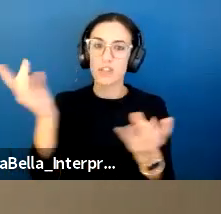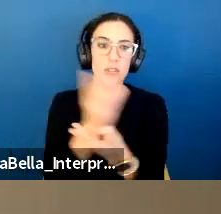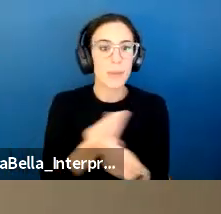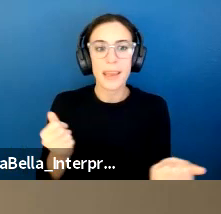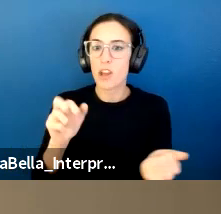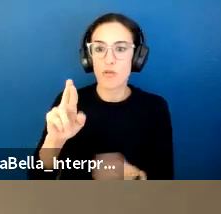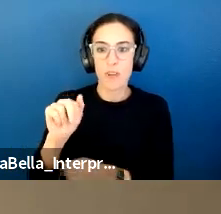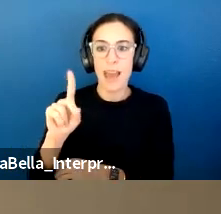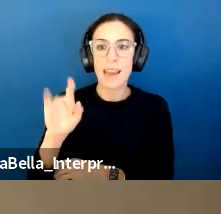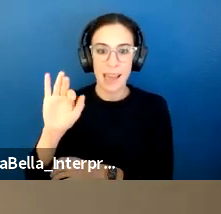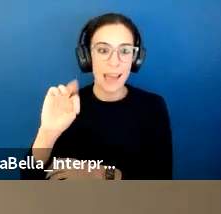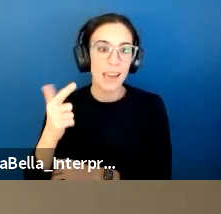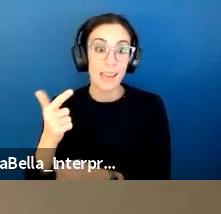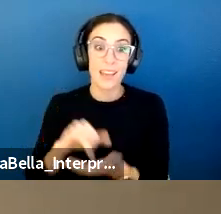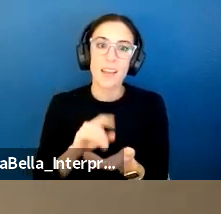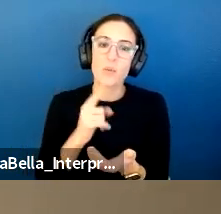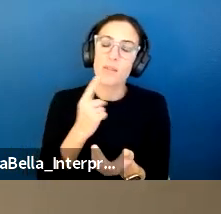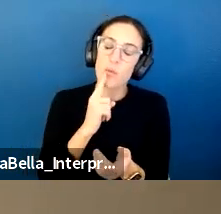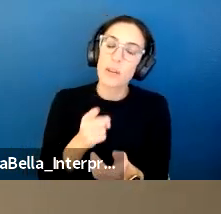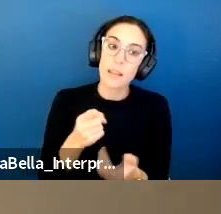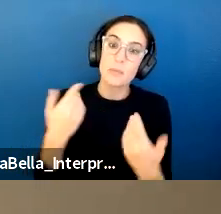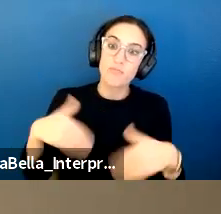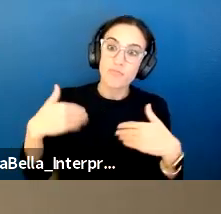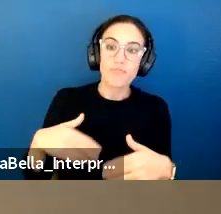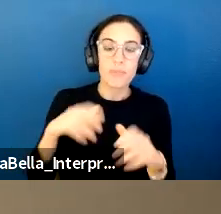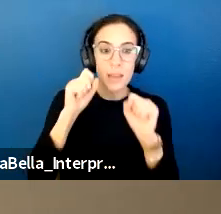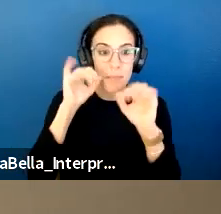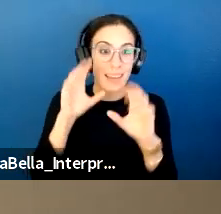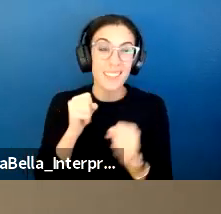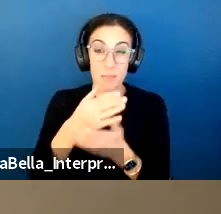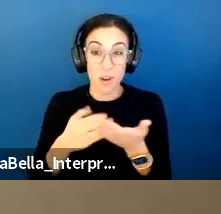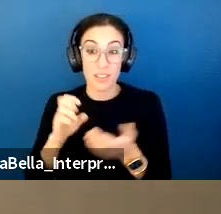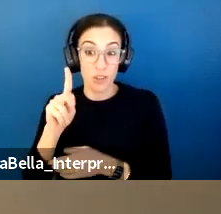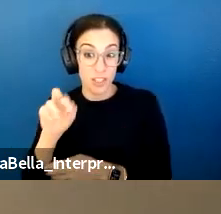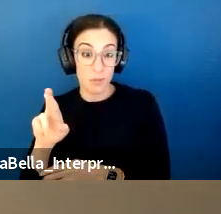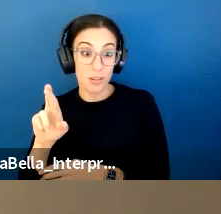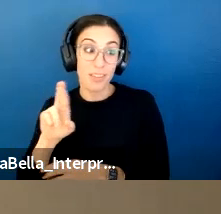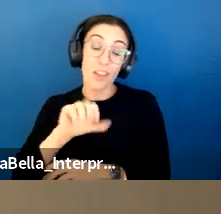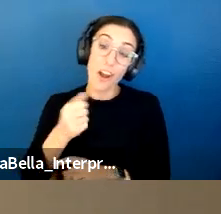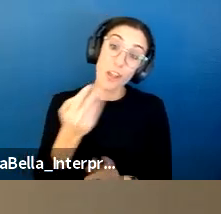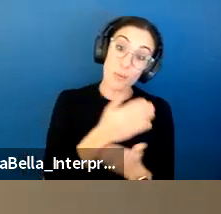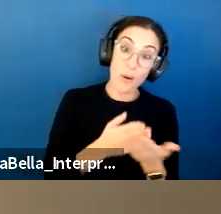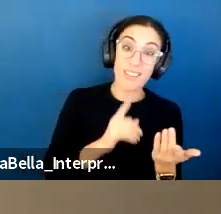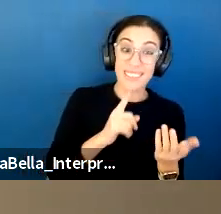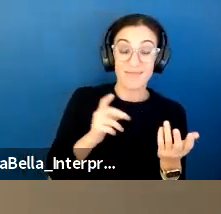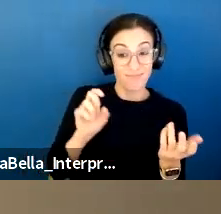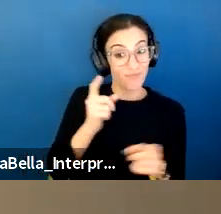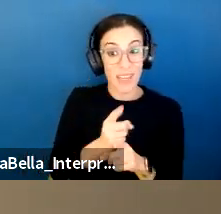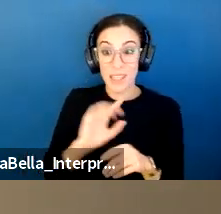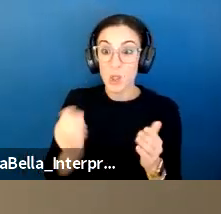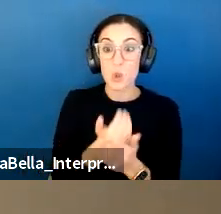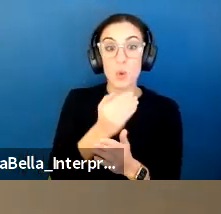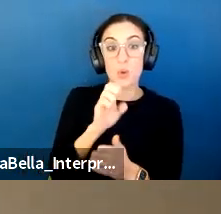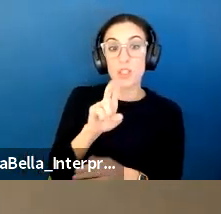a wonderful aspect of CRISPR. The other side of it, of course, is the new eugenics. Do we want